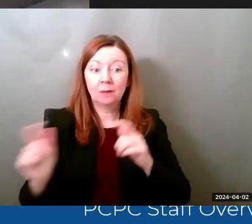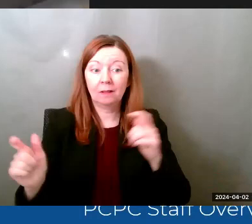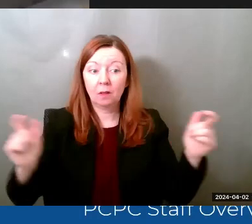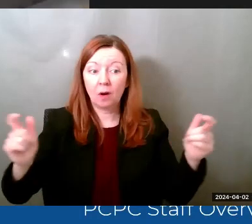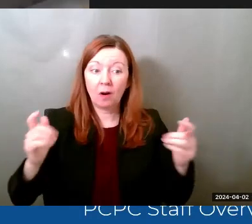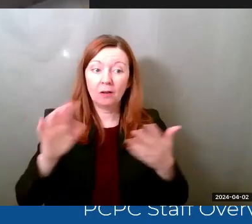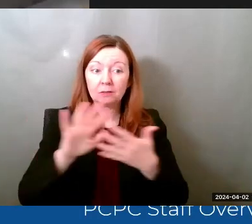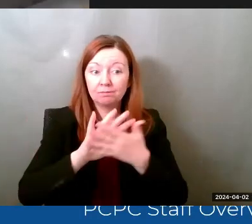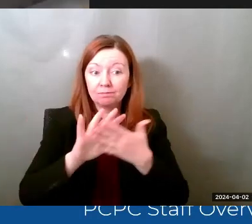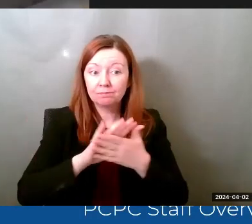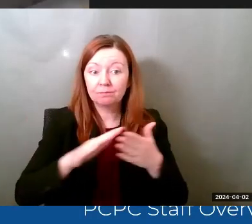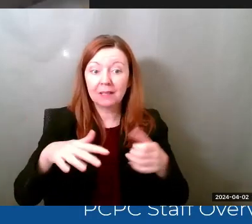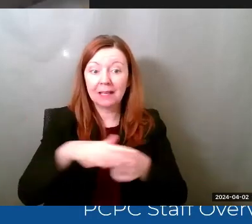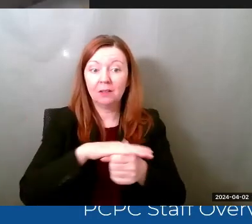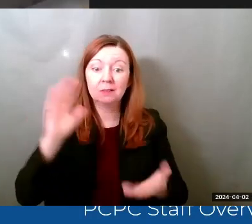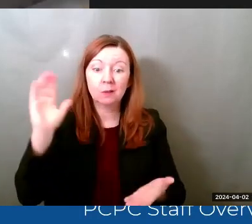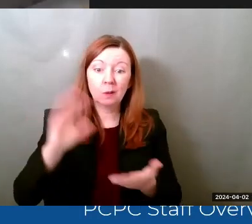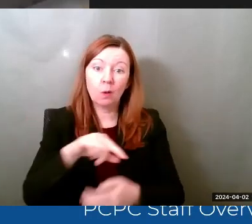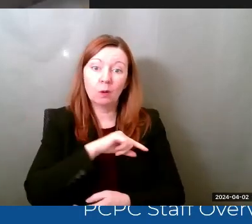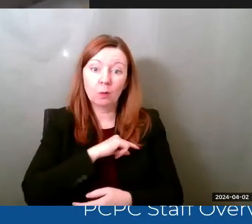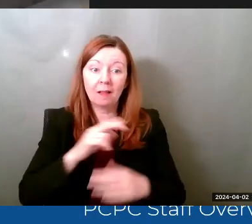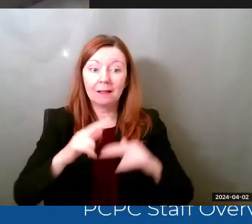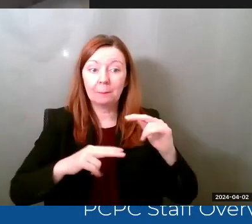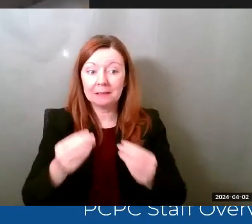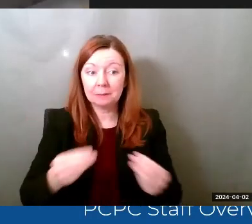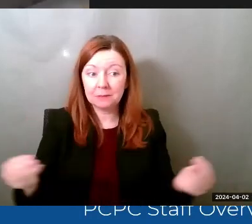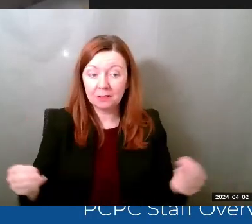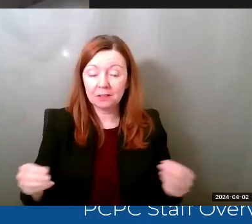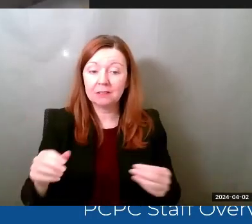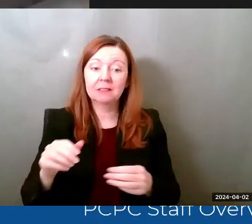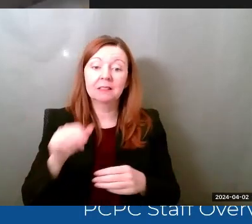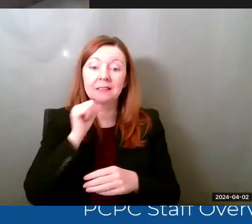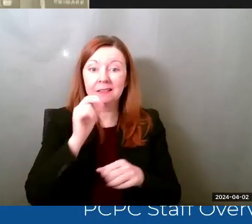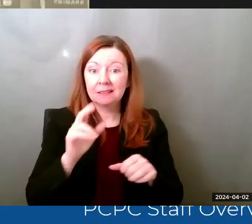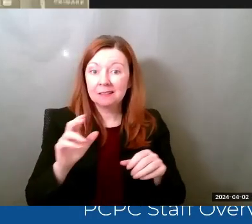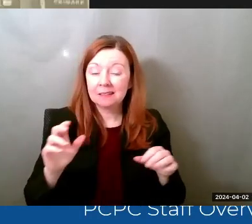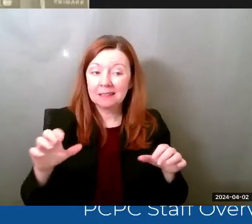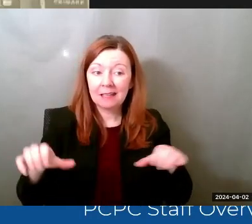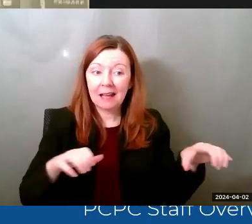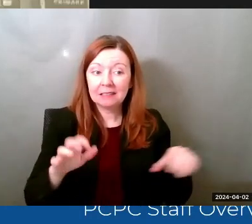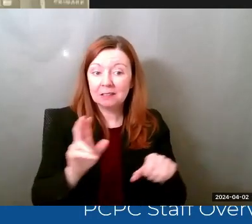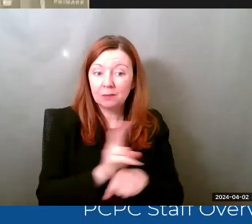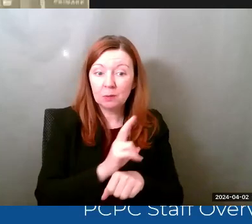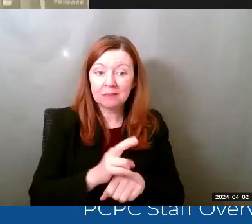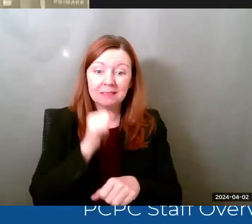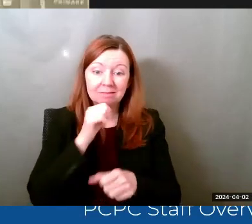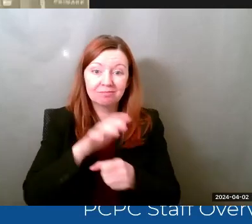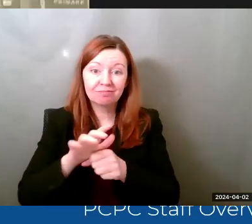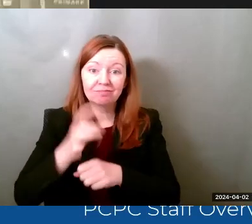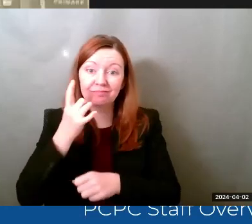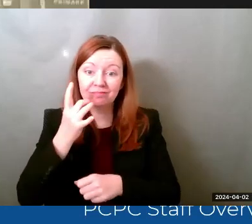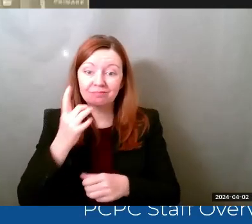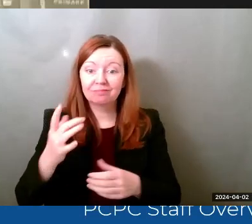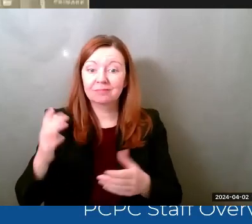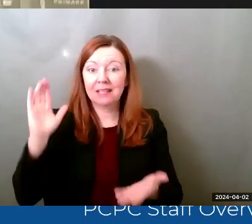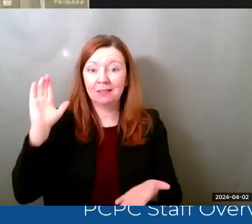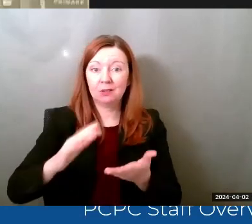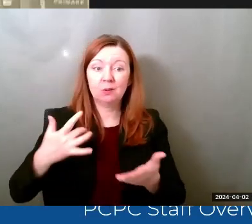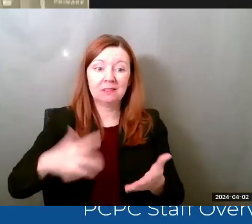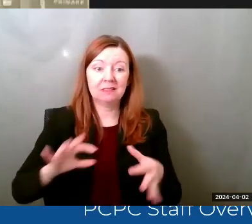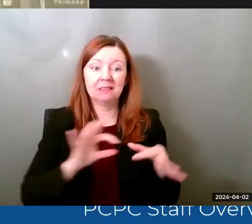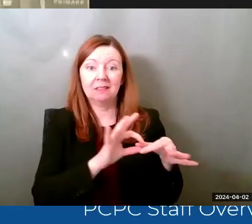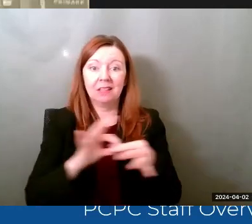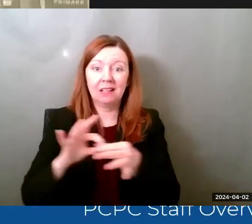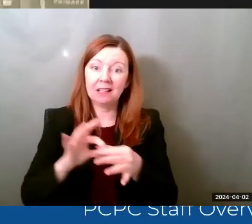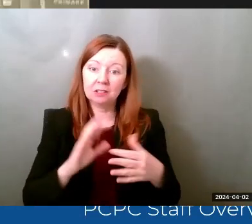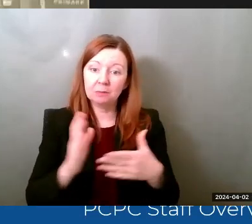areas, lower quality building materials, inactive uses, and inadequate lighting can reduce the sense of connection between